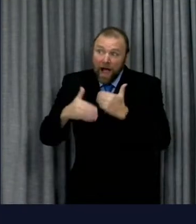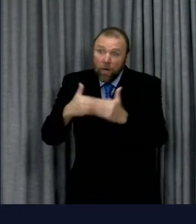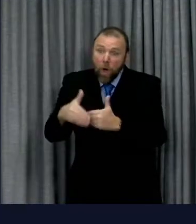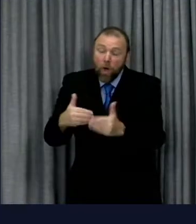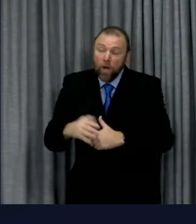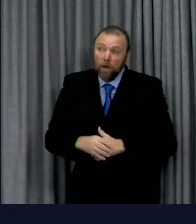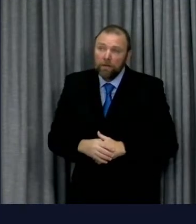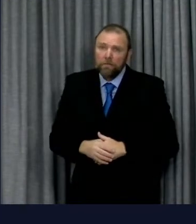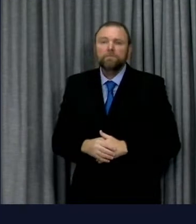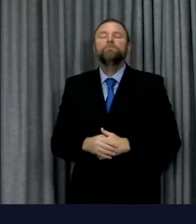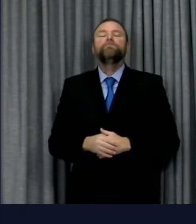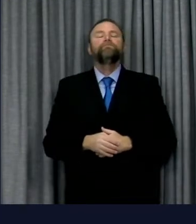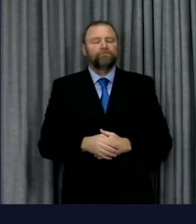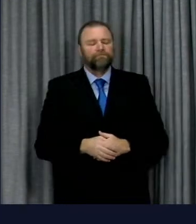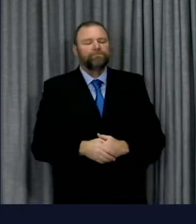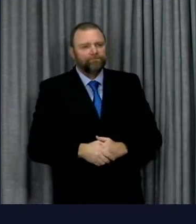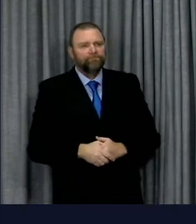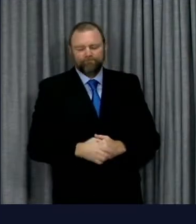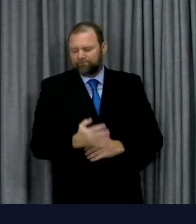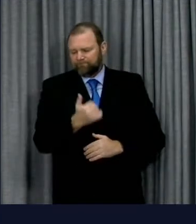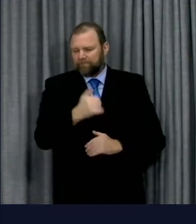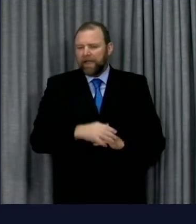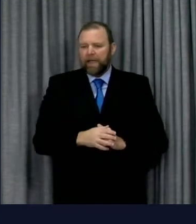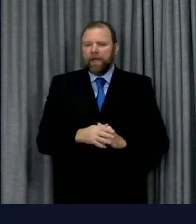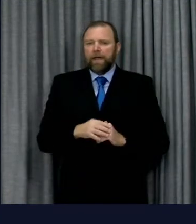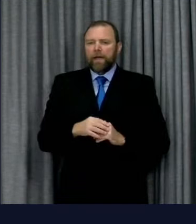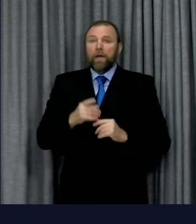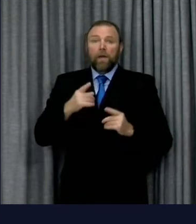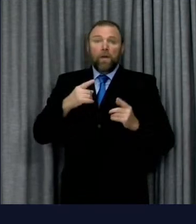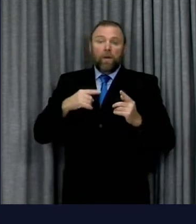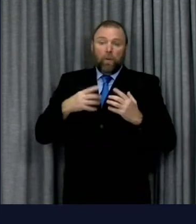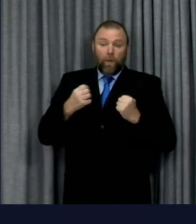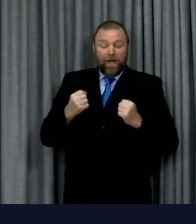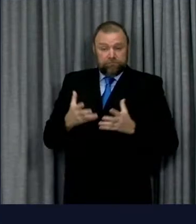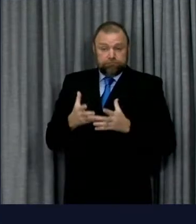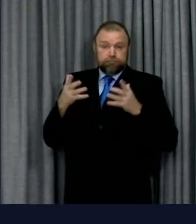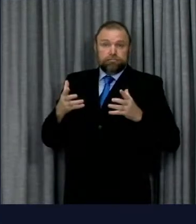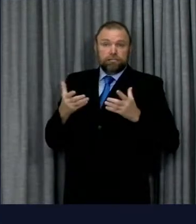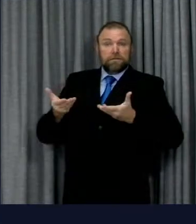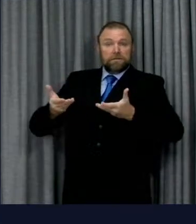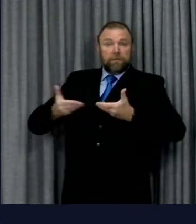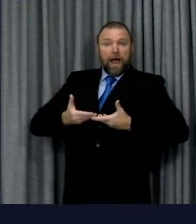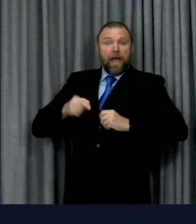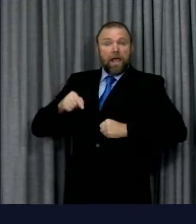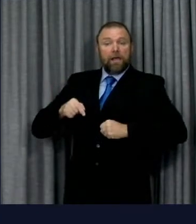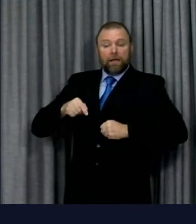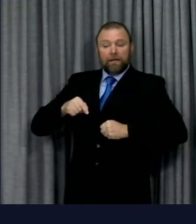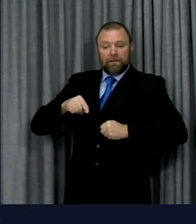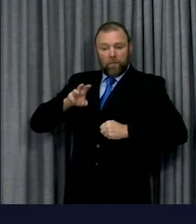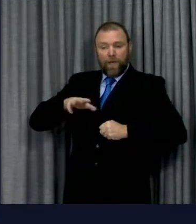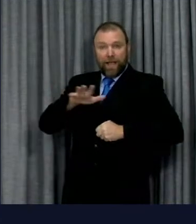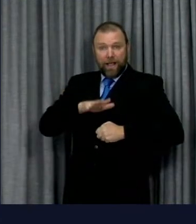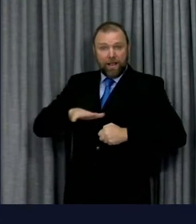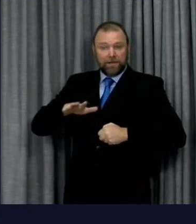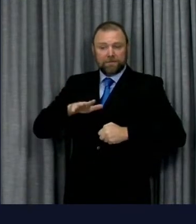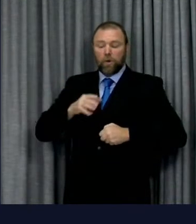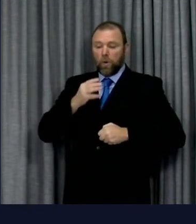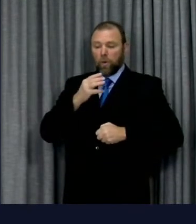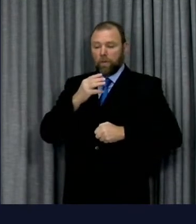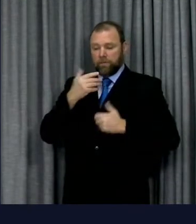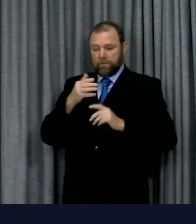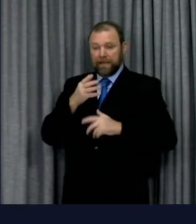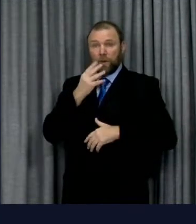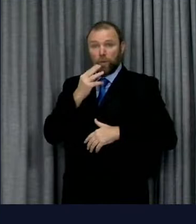well placed in Wales to have a strong supply of lateral flow tests. We used